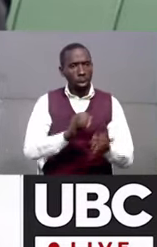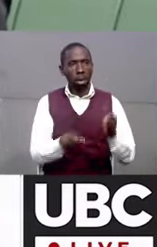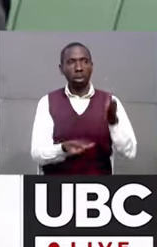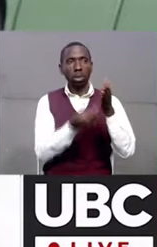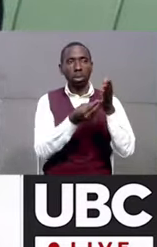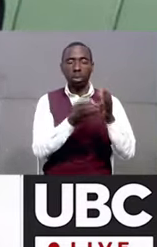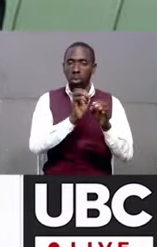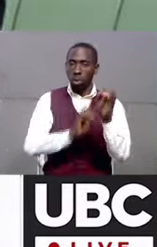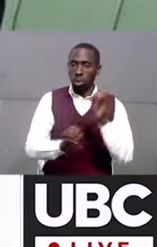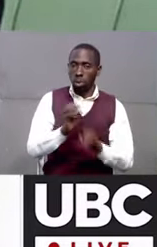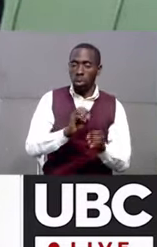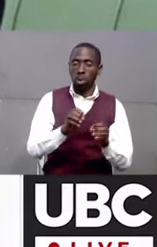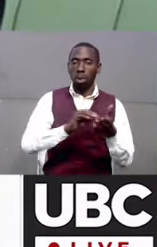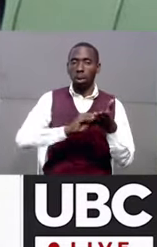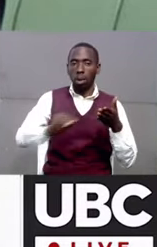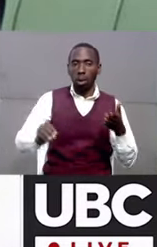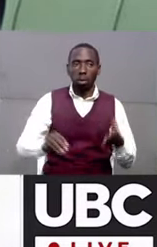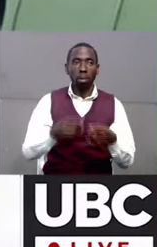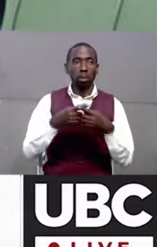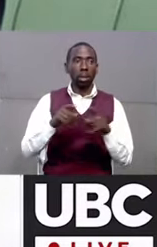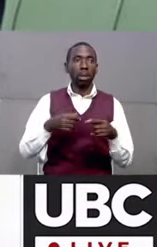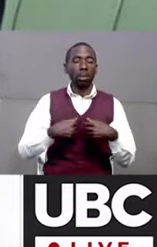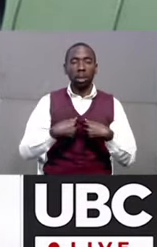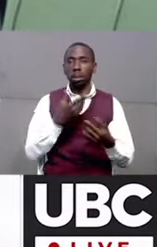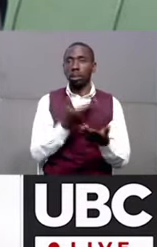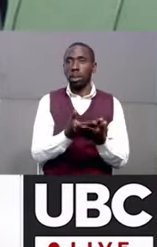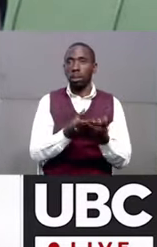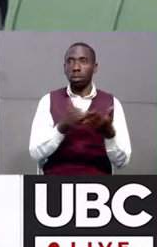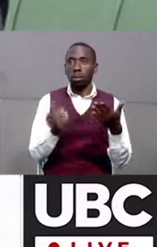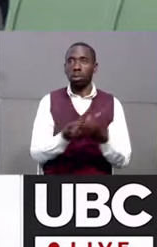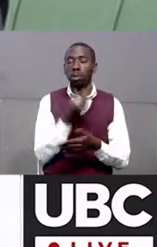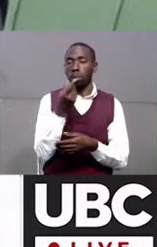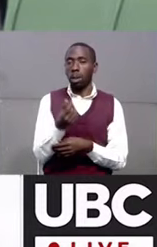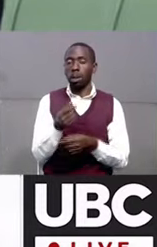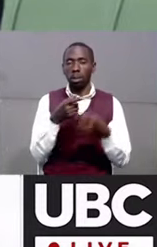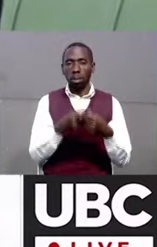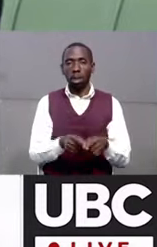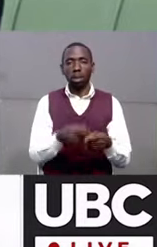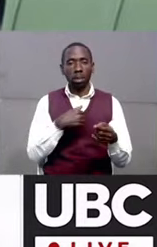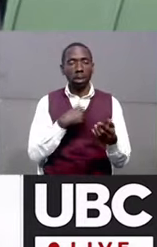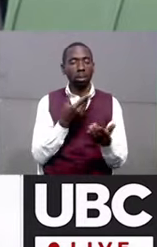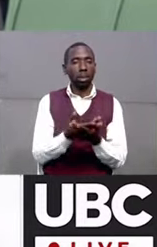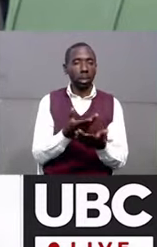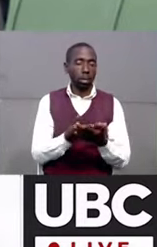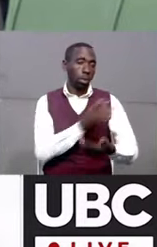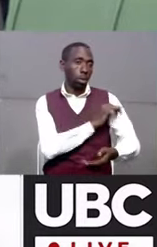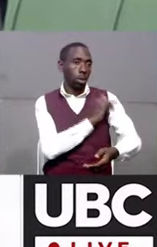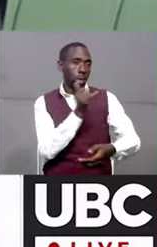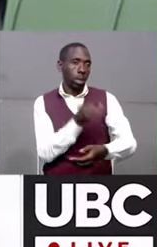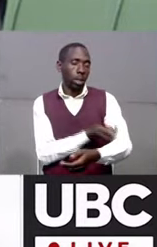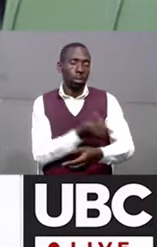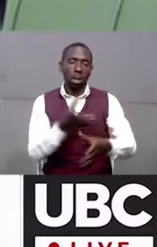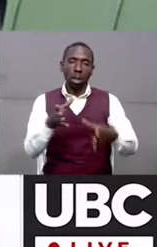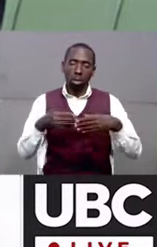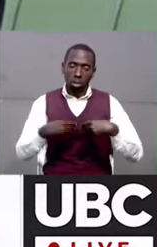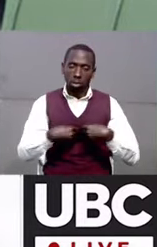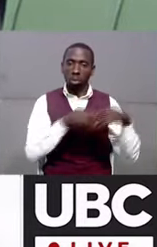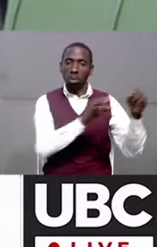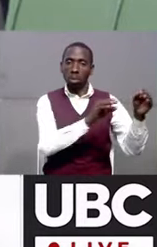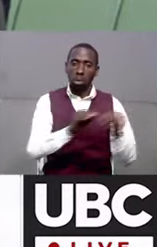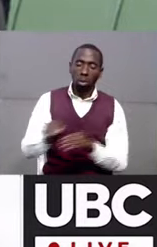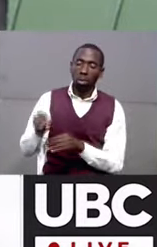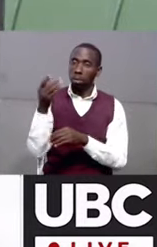subtraction. I'm not seeking for new money. I'm just seeking for authority to be allowed to move